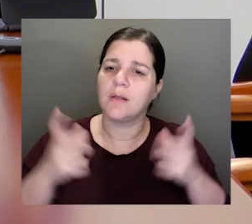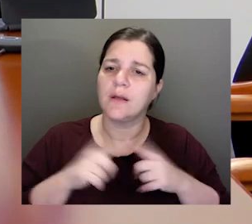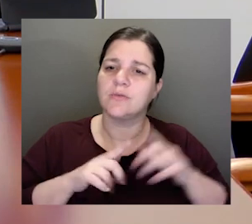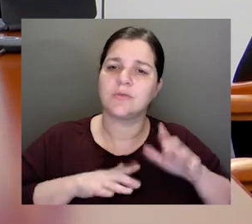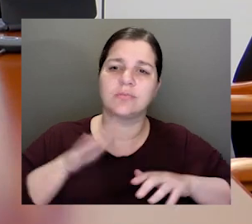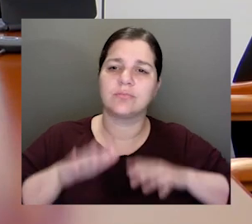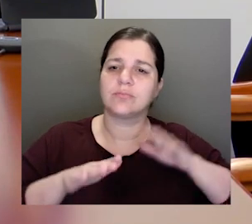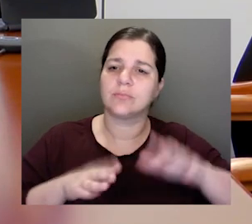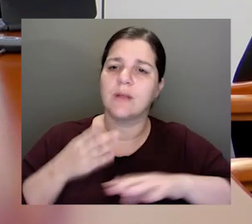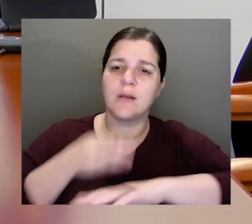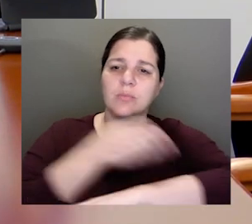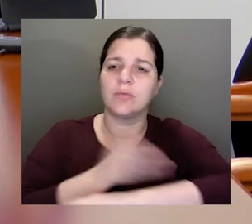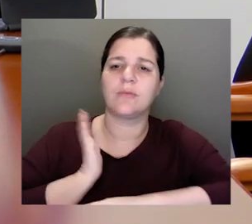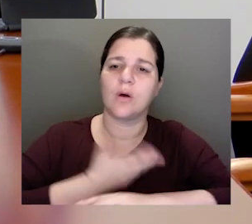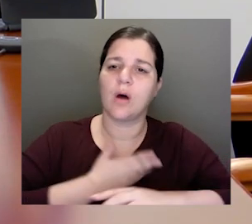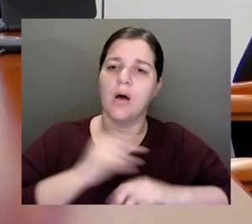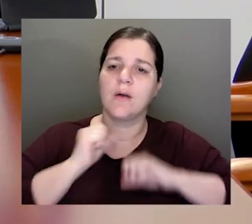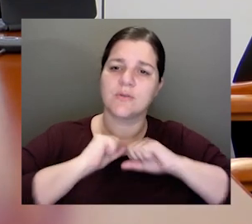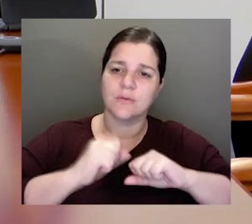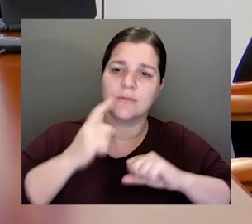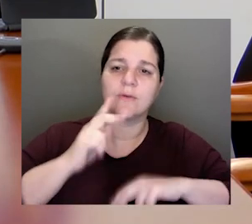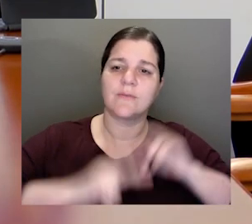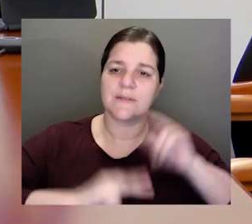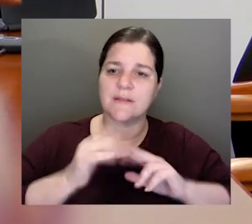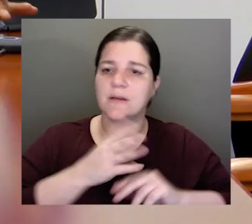way of life. Thanks again for listening.